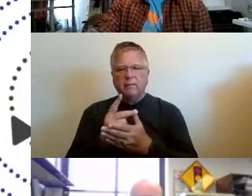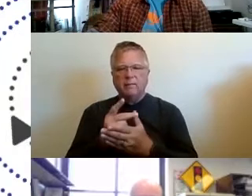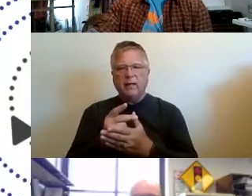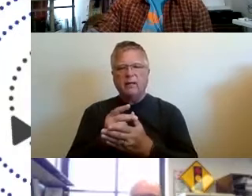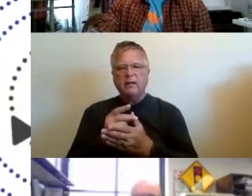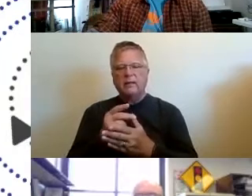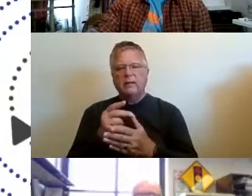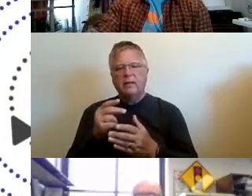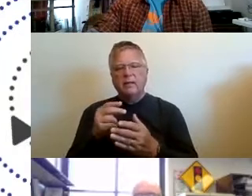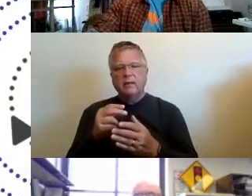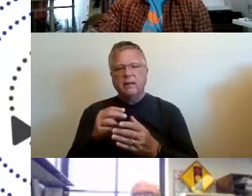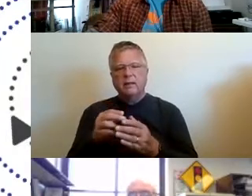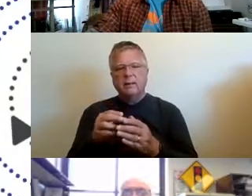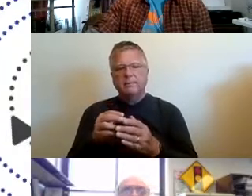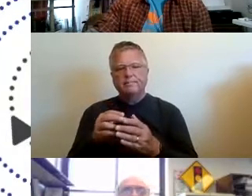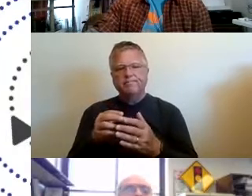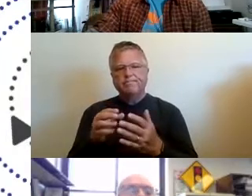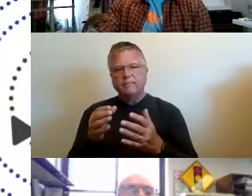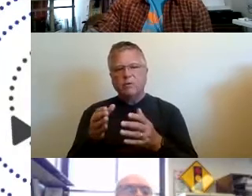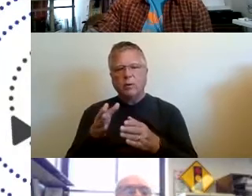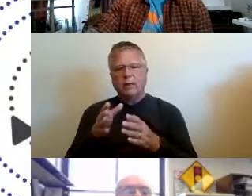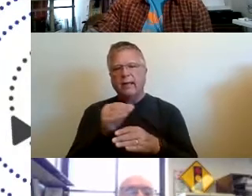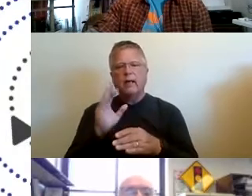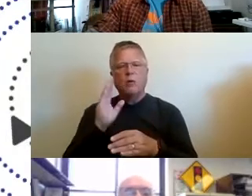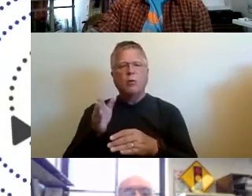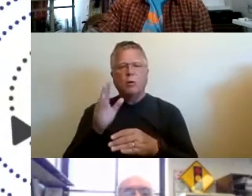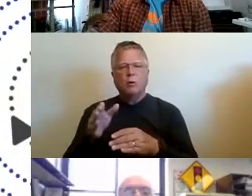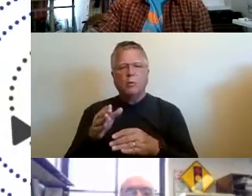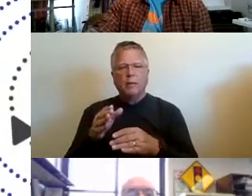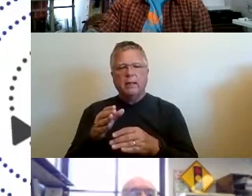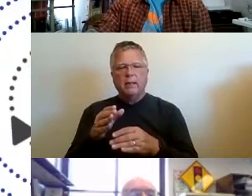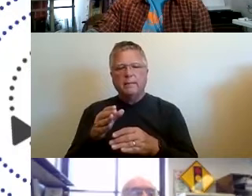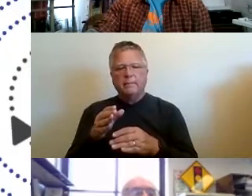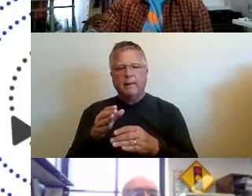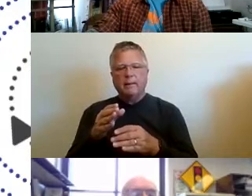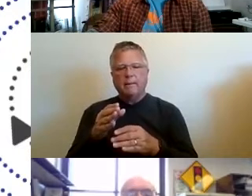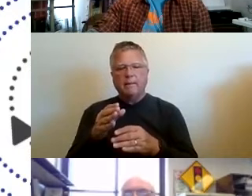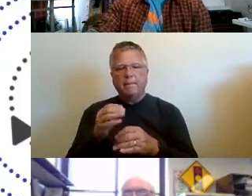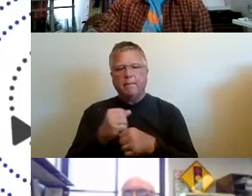decision-oriented, and it will be a goal-driven. So when